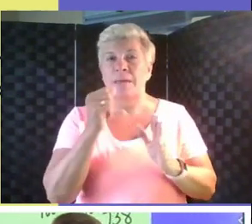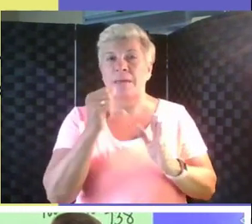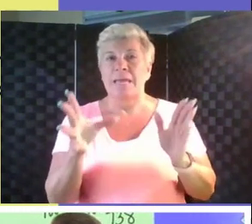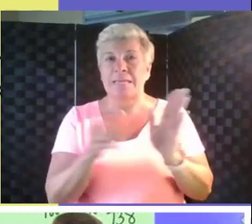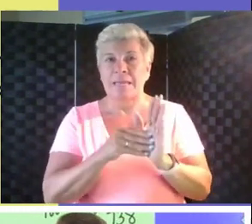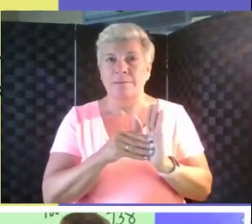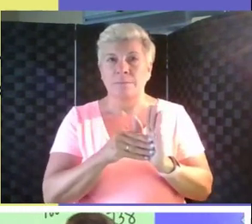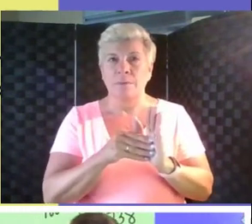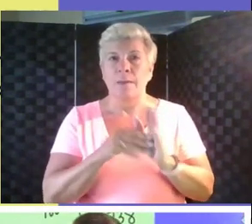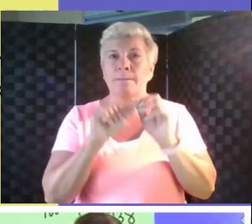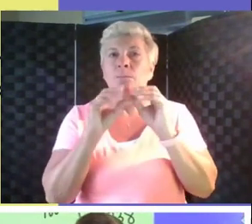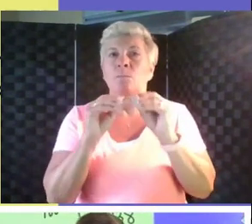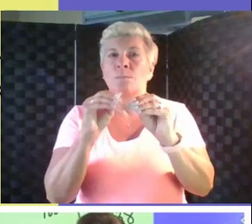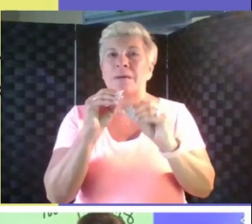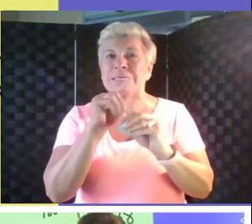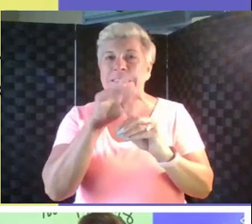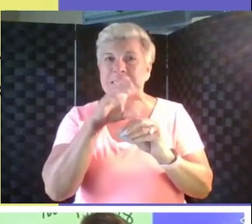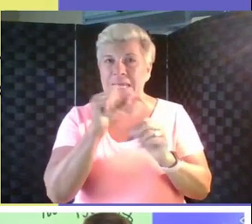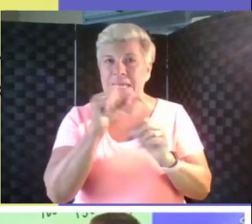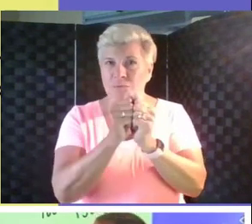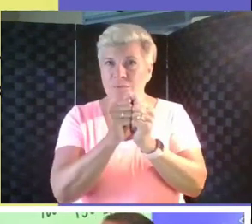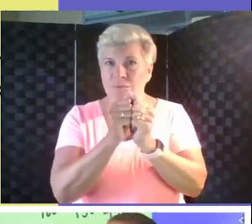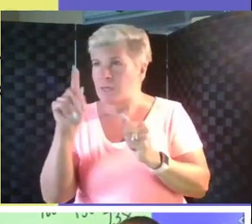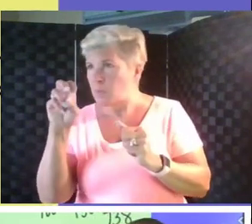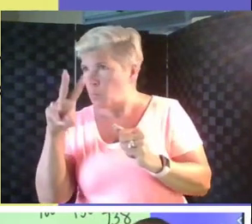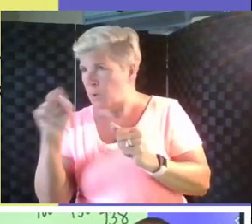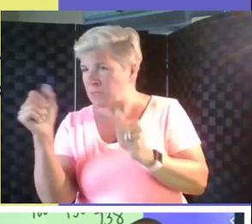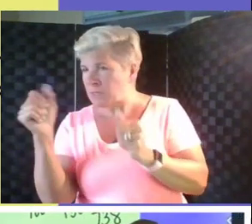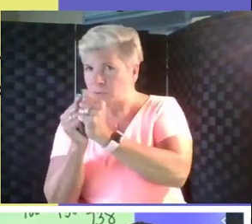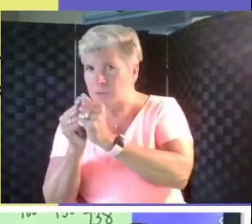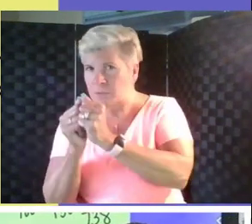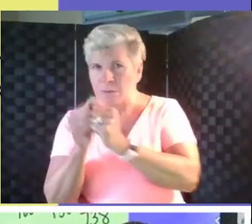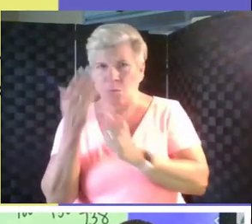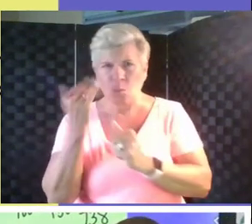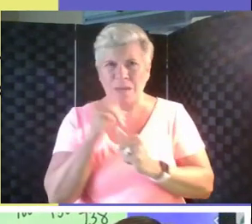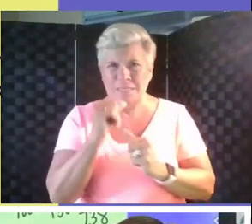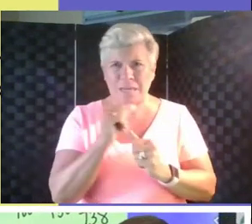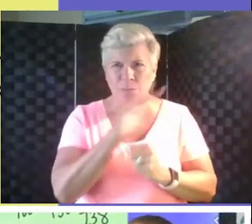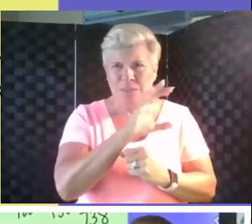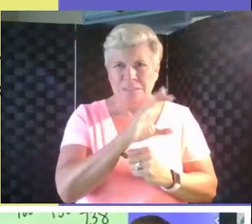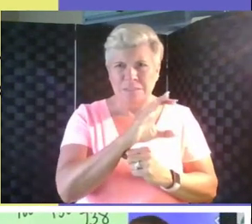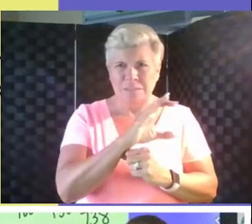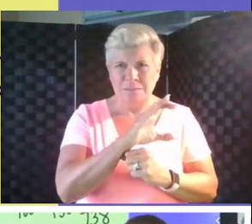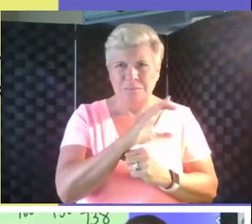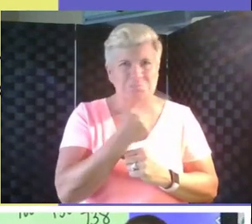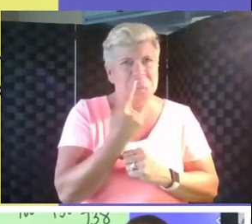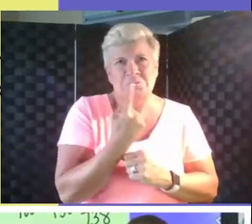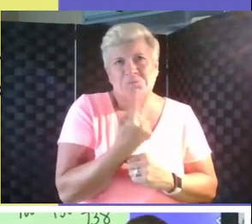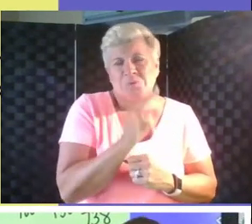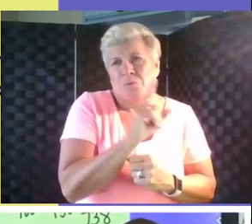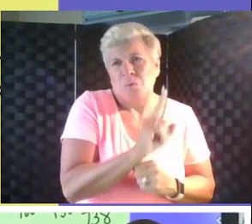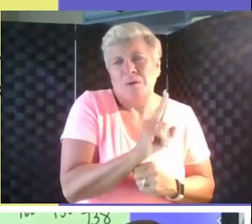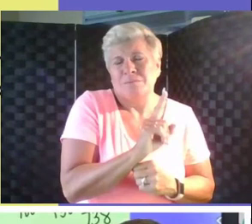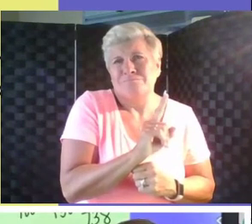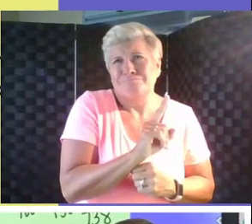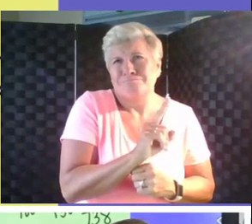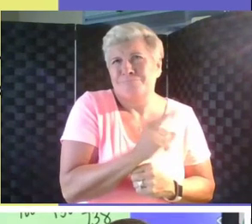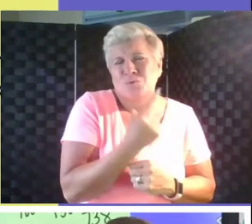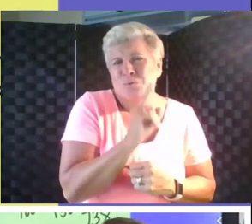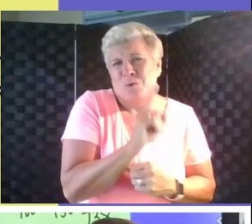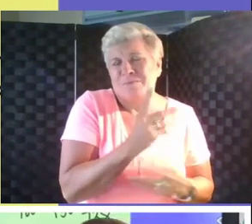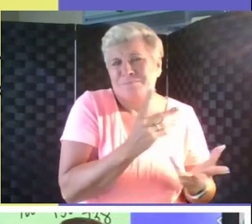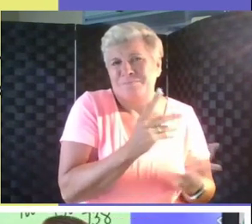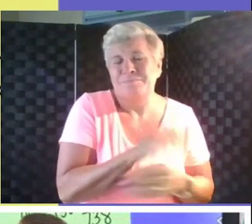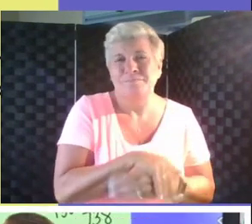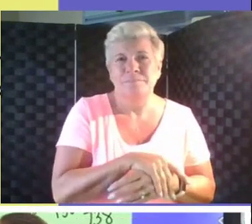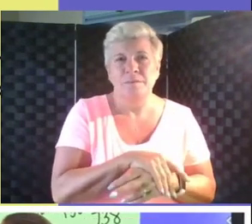So I'm going to group my 10s, and I'm going to group my 1s. Why didn't I group my hundreds? Yeah, because there's just